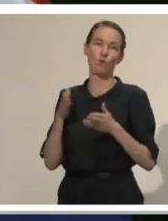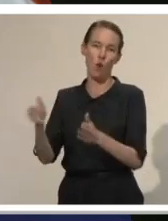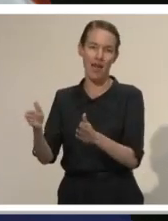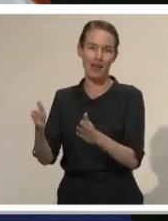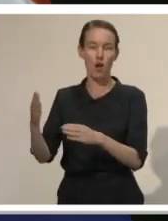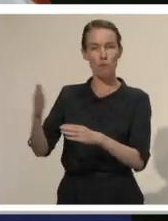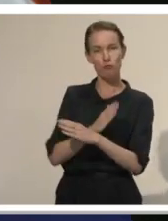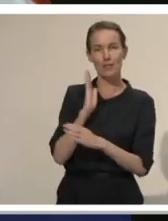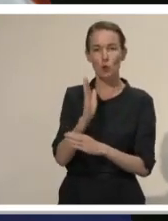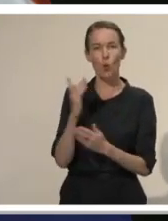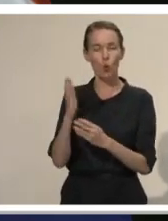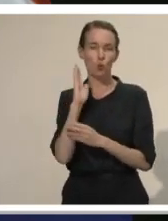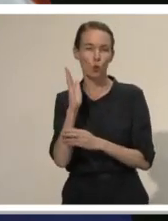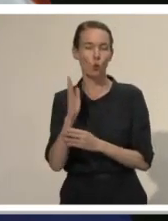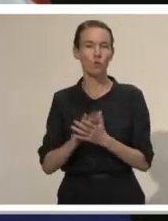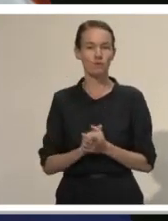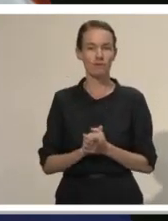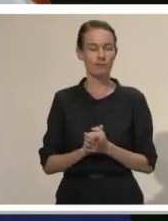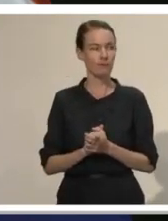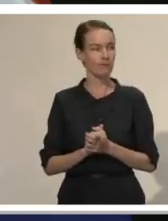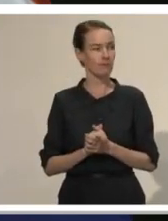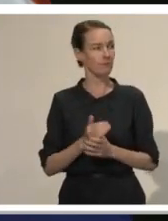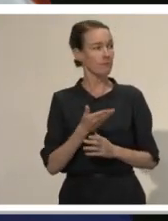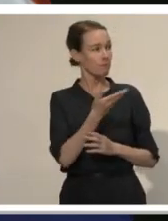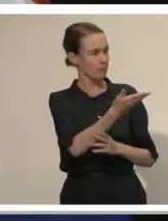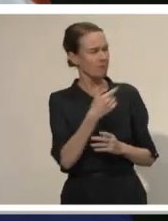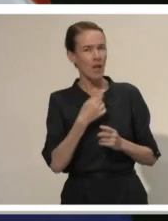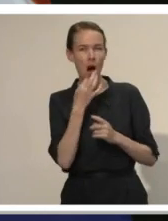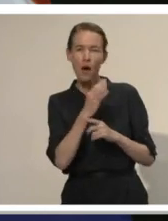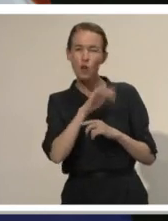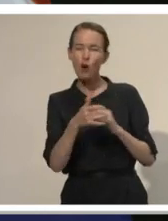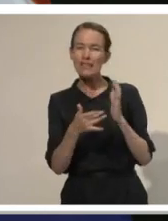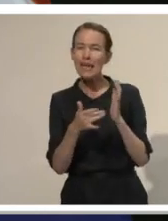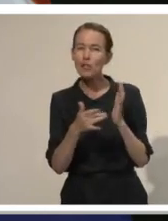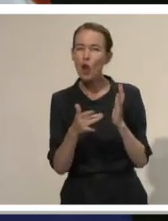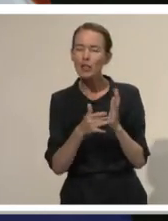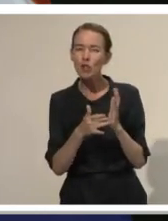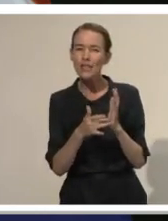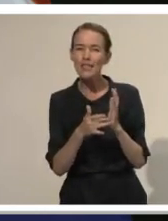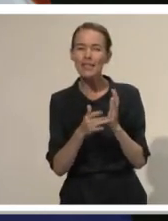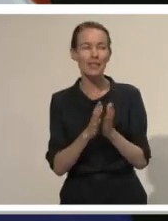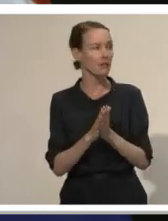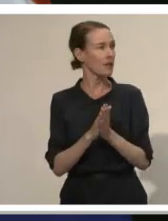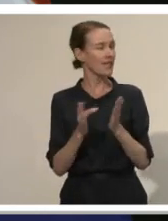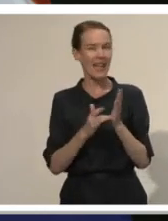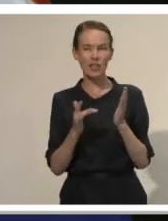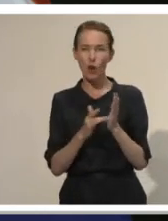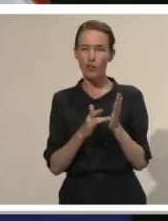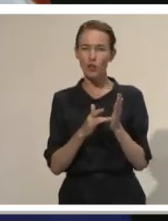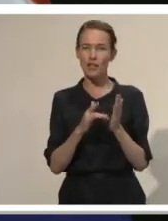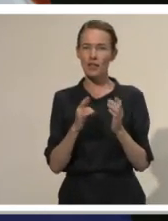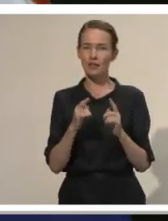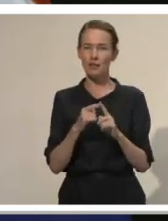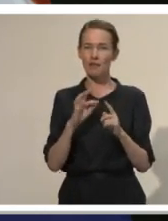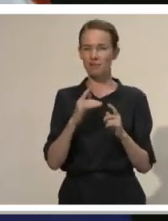Palantir's technology, and what type of technology they were offering? My understanding is that there's no current work underway